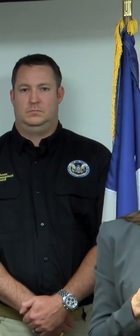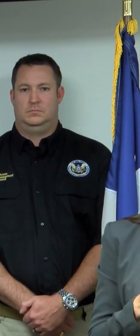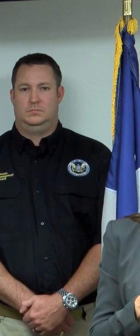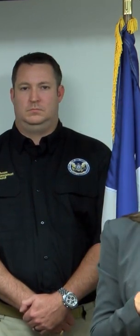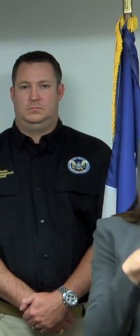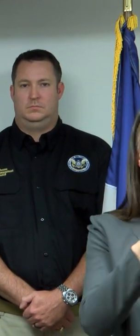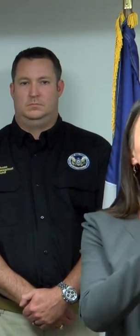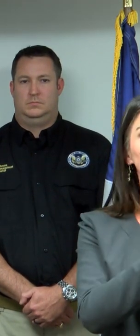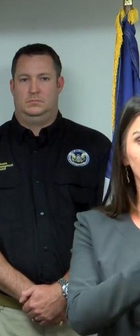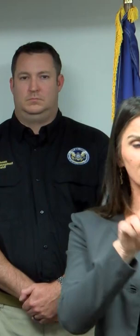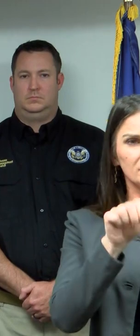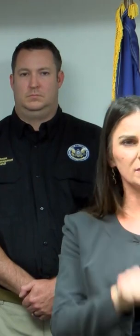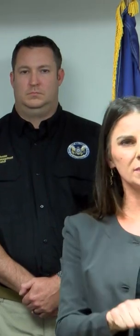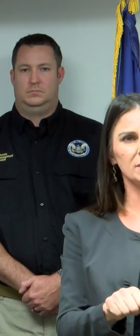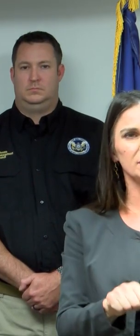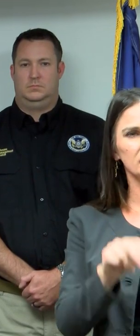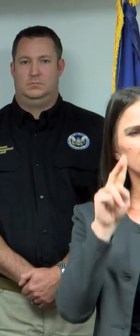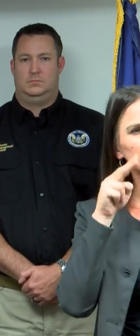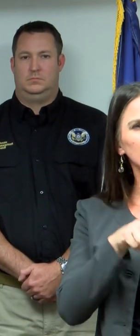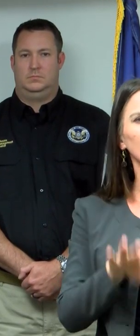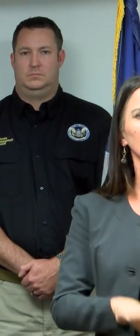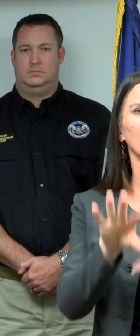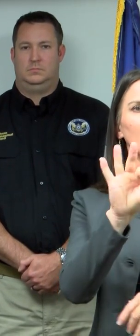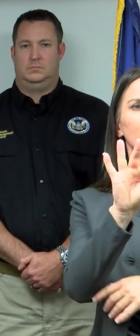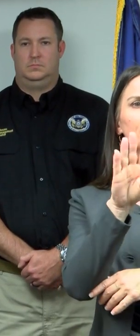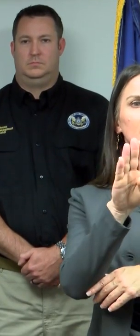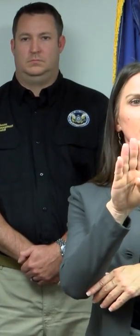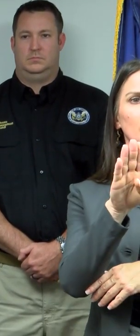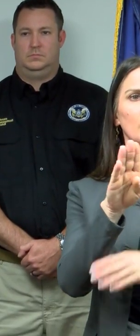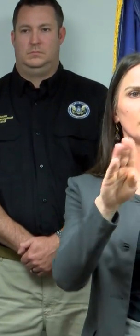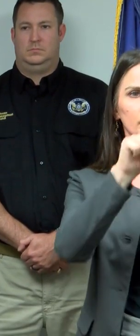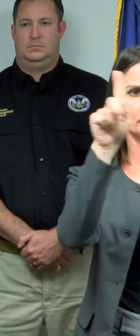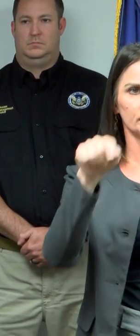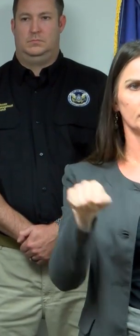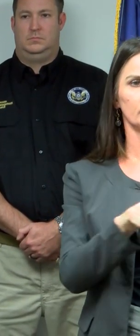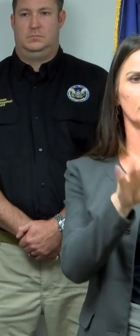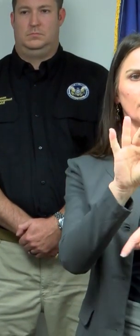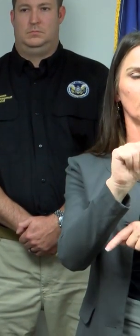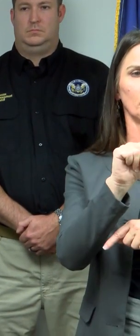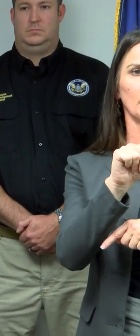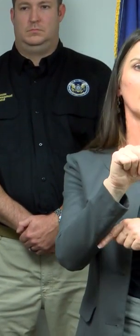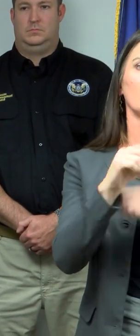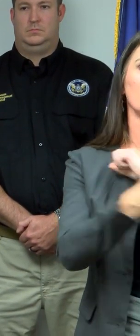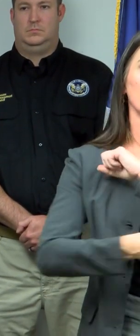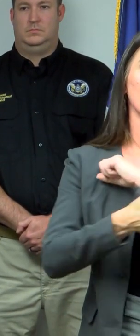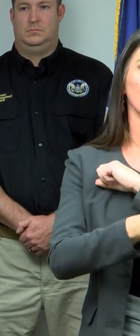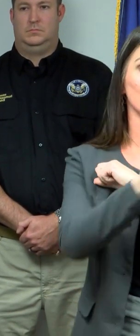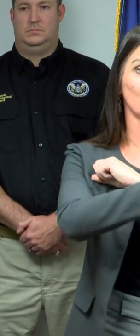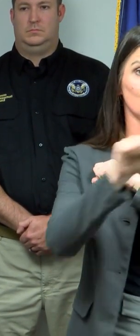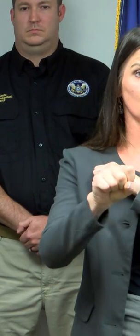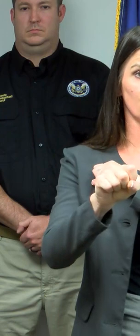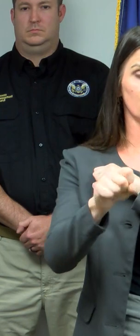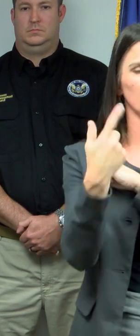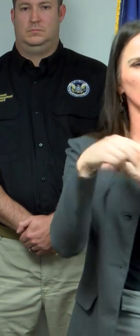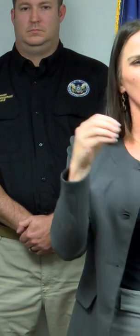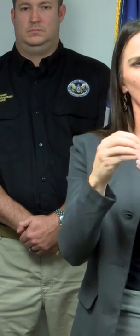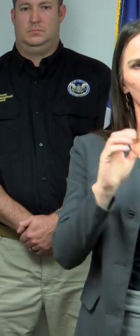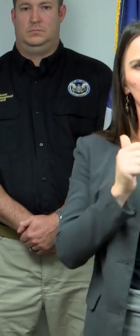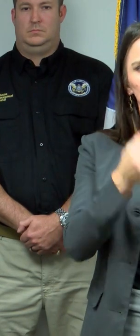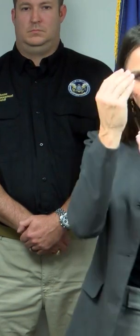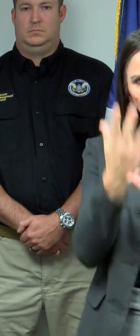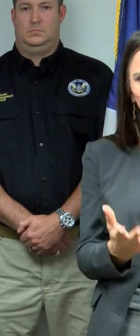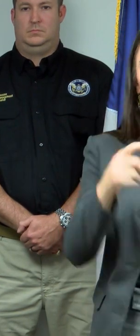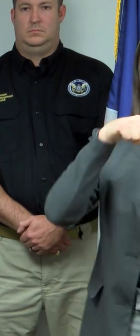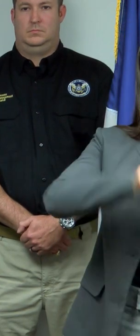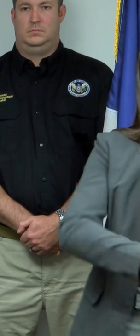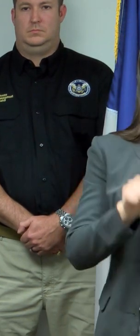281-342-7300. You can also look for us on our Facebook page, Fort Bend County Social Services, for more information, but please continue to follow